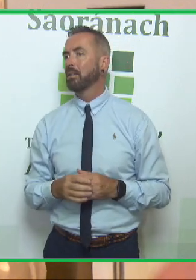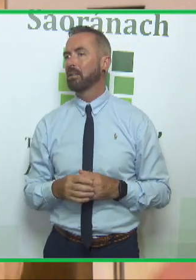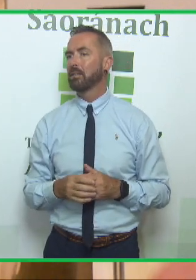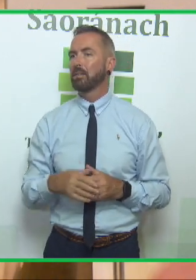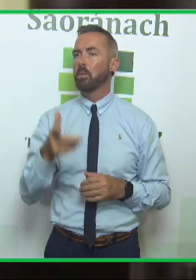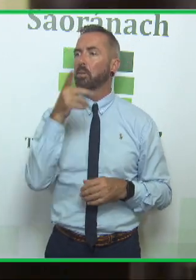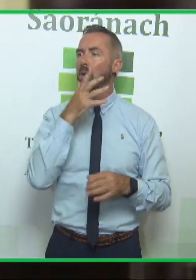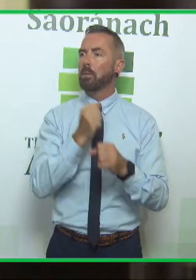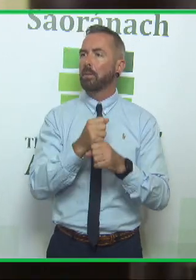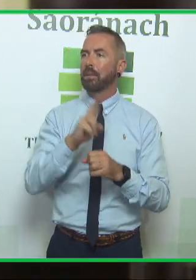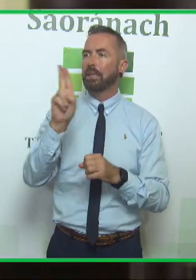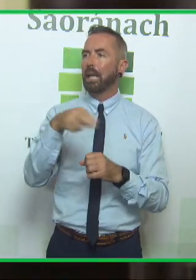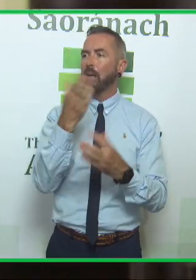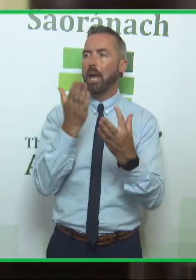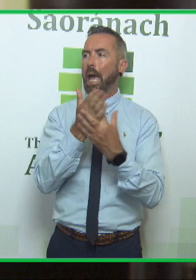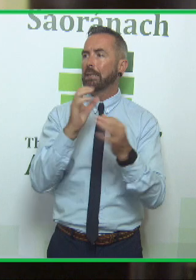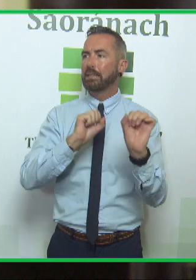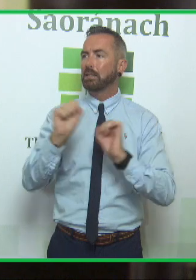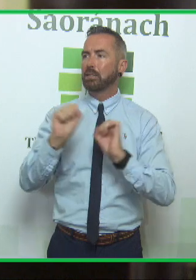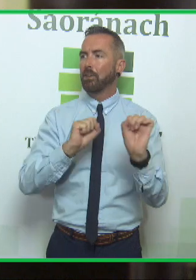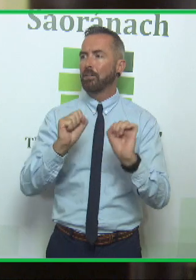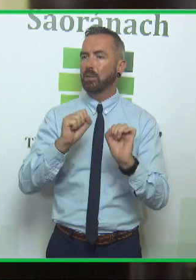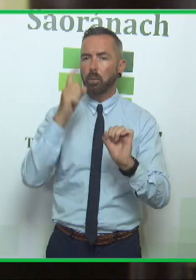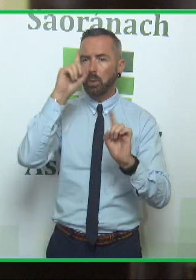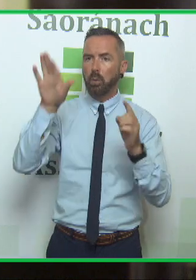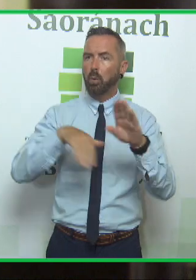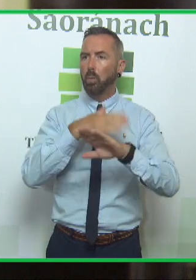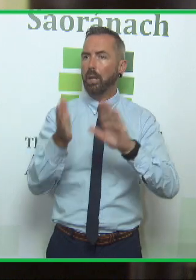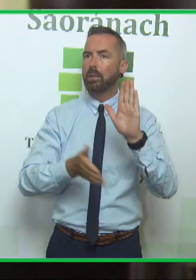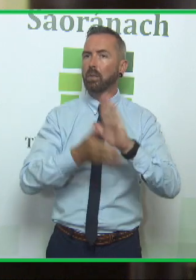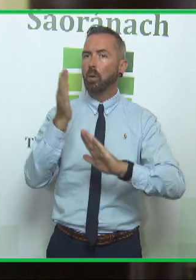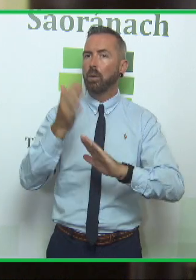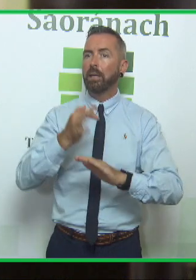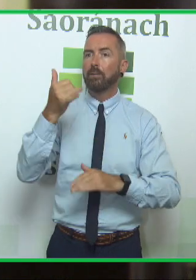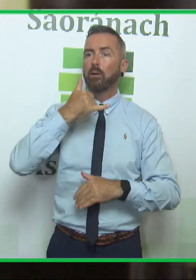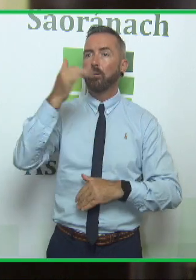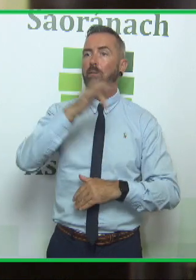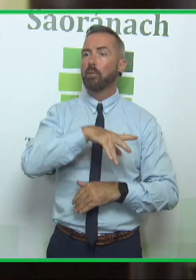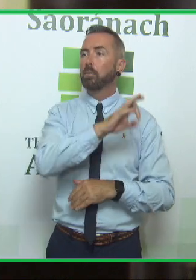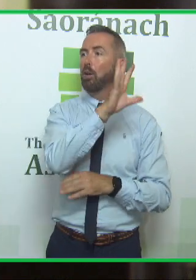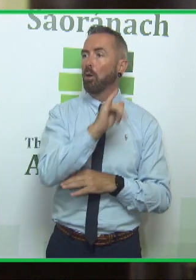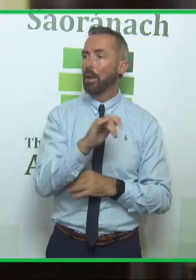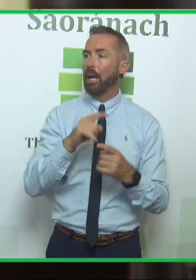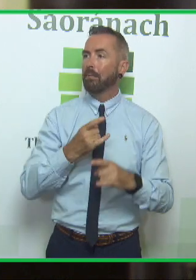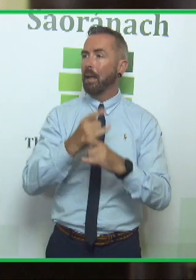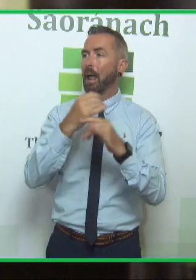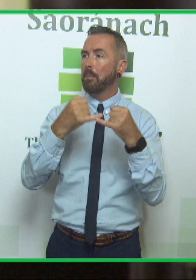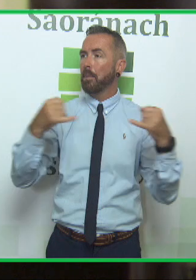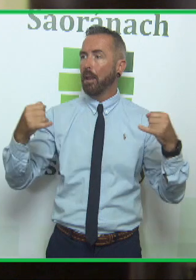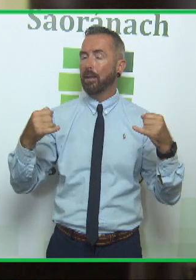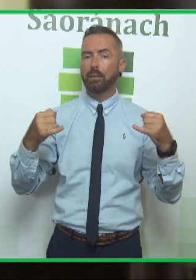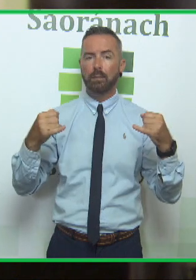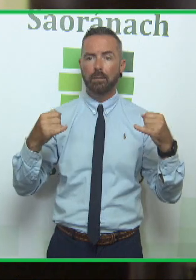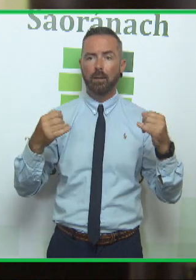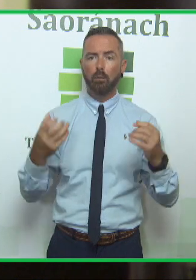also only as good as the information that it gets in to it. So if you're phoning from, I'm going to say Galway, and the helpline aren't up to date in relation